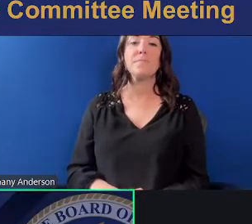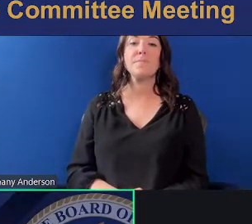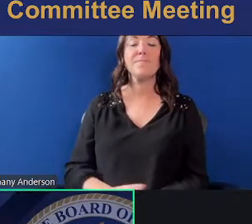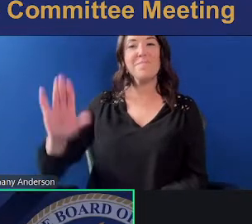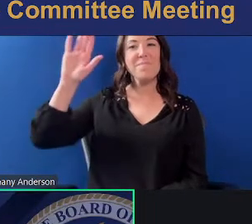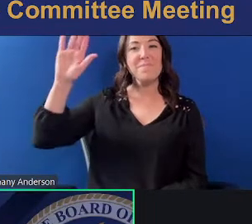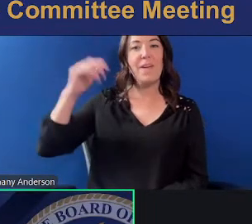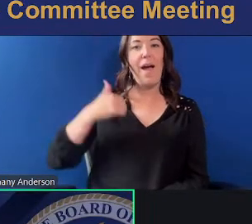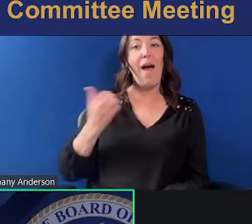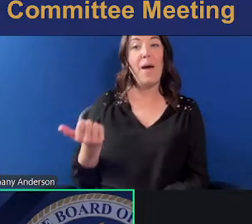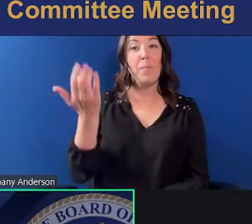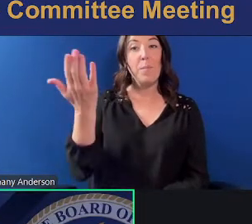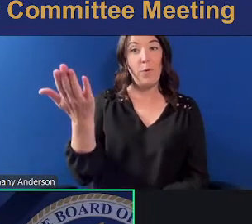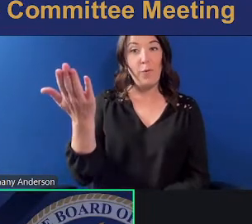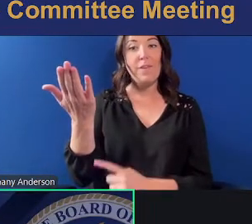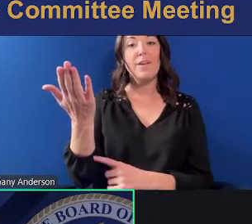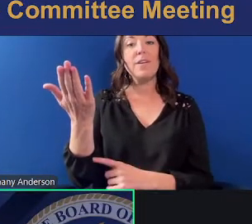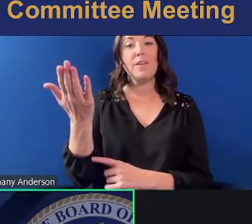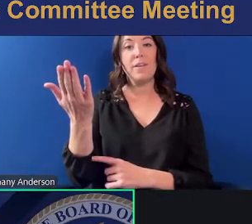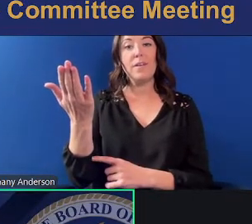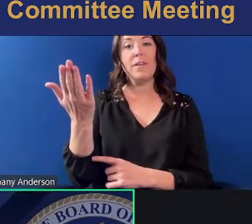I move that we